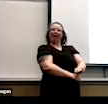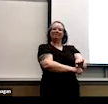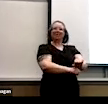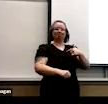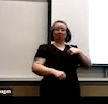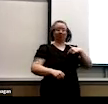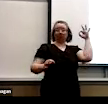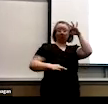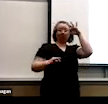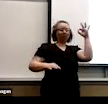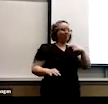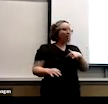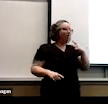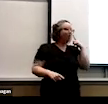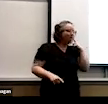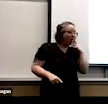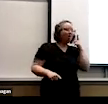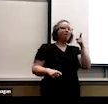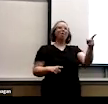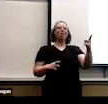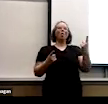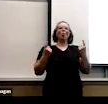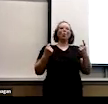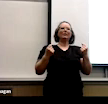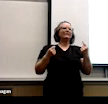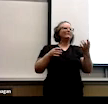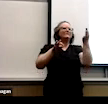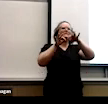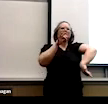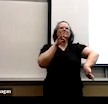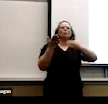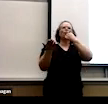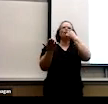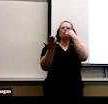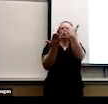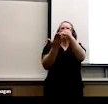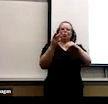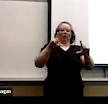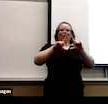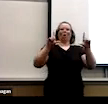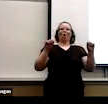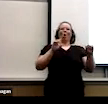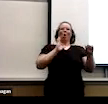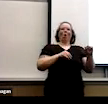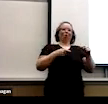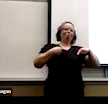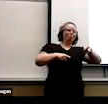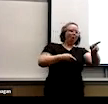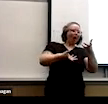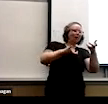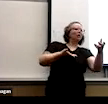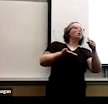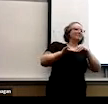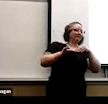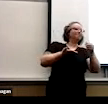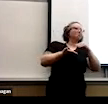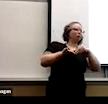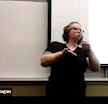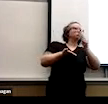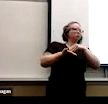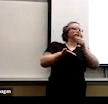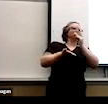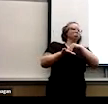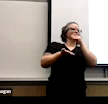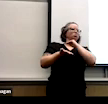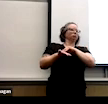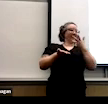just don't remember. And I can't blame them for not remembering. Usually our appointments were like an hour. We talked about so many different things. What parts of that